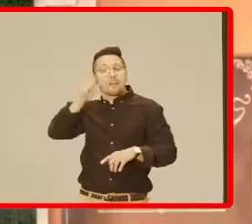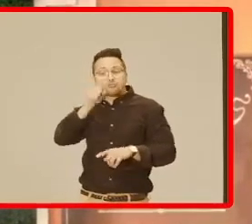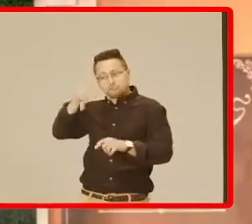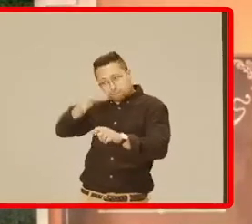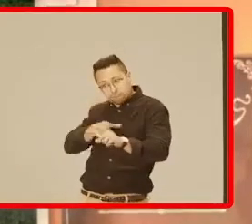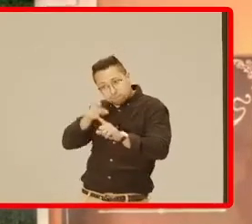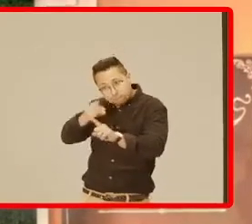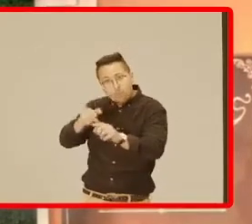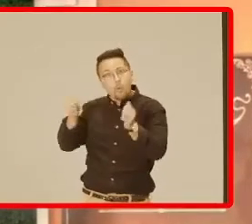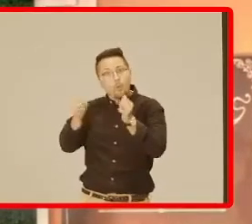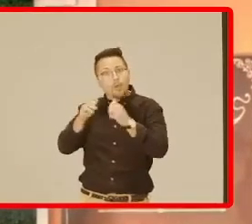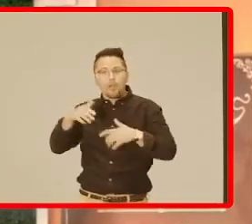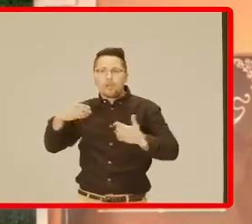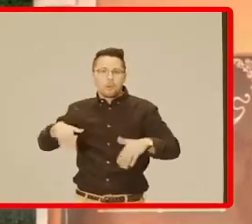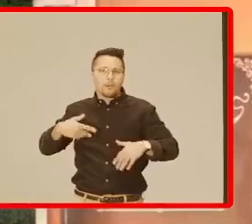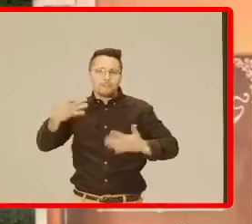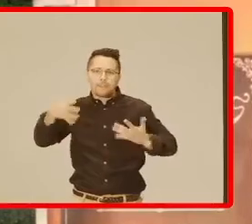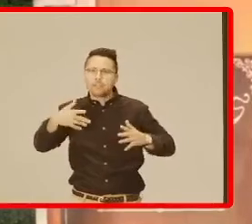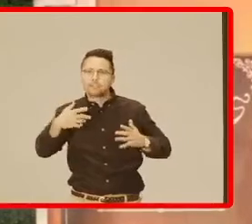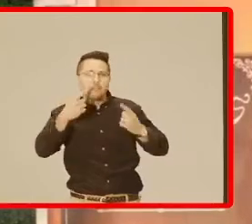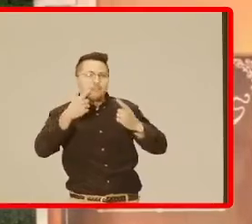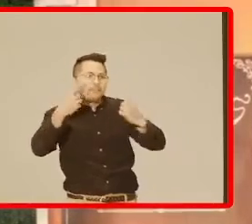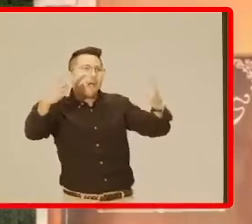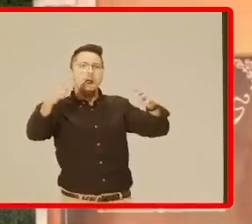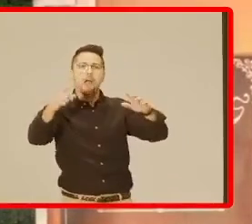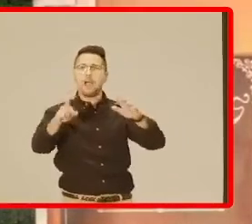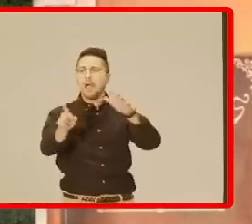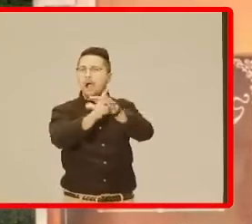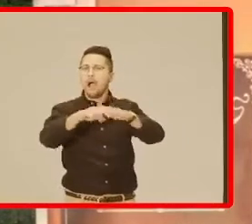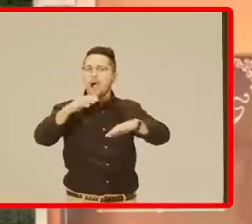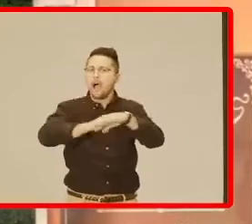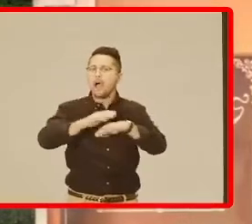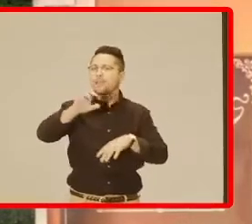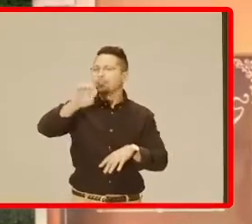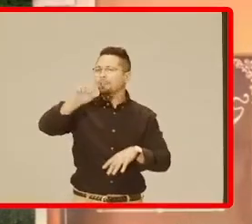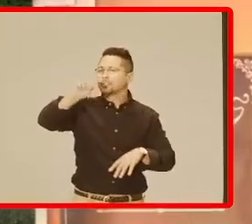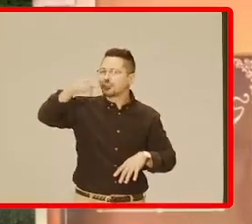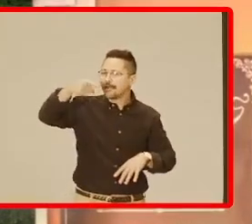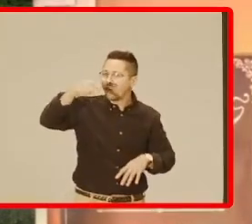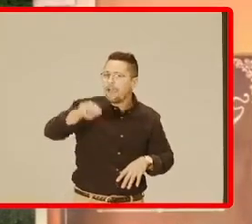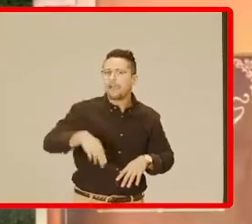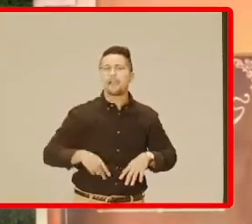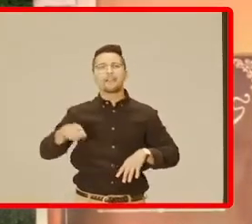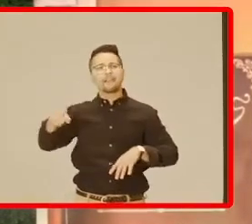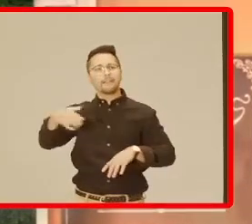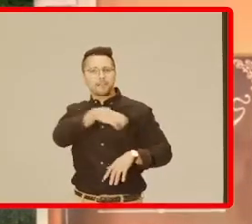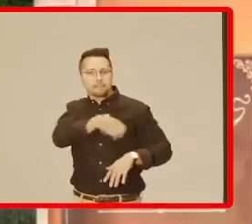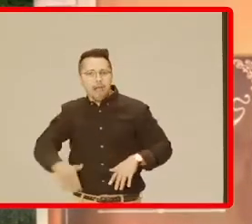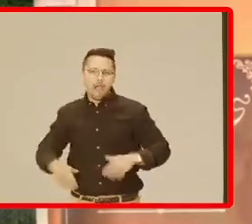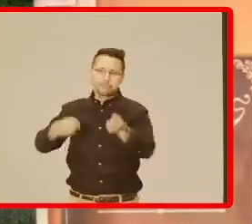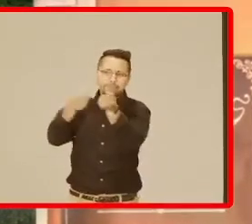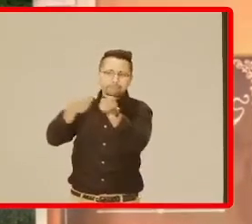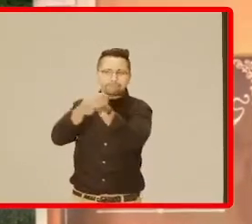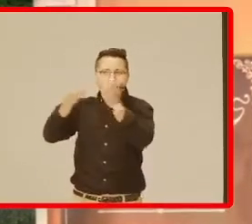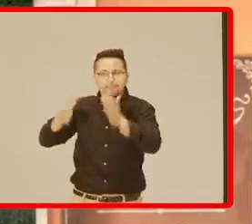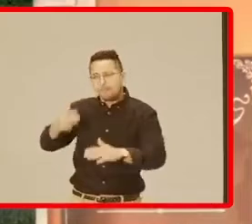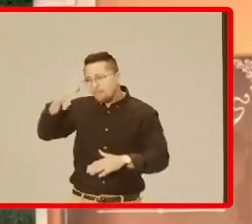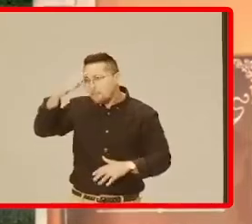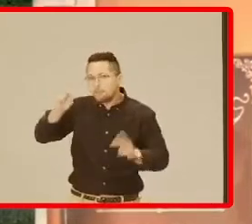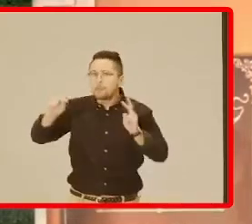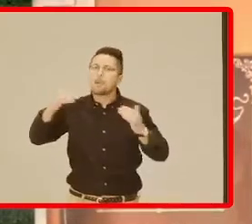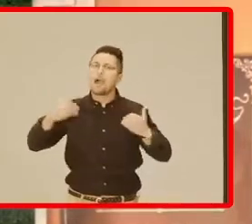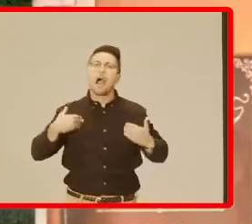he has appeared on ESPN. He is an ambassador for people with intellectual and developmental